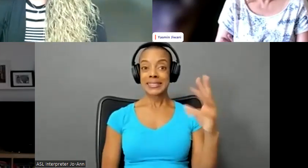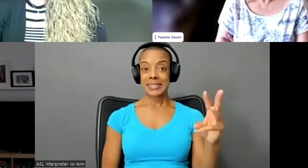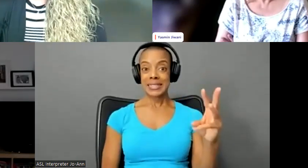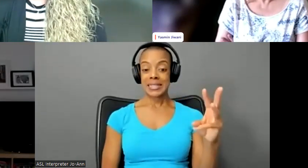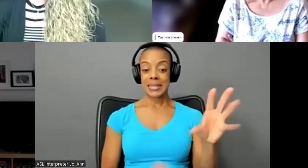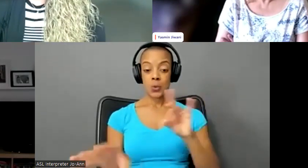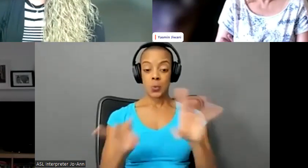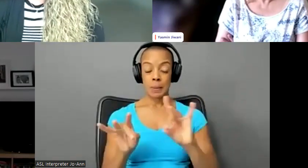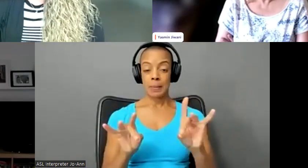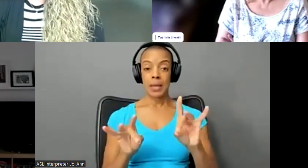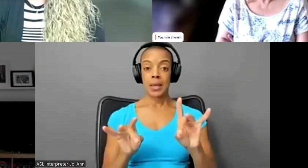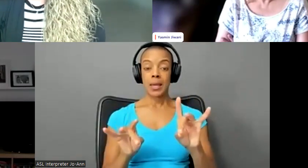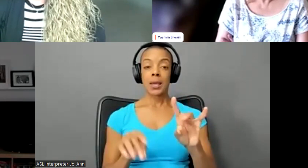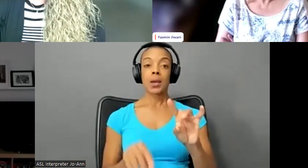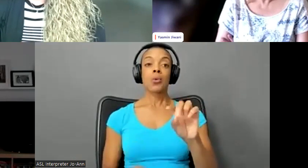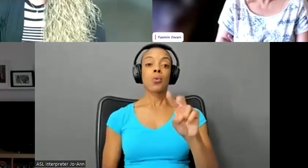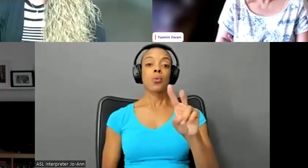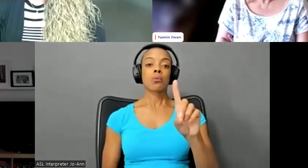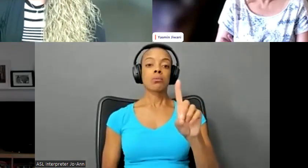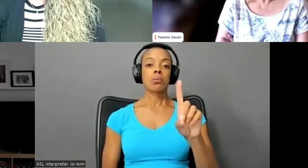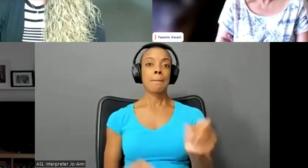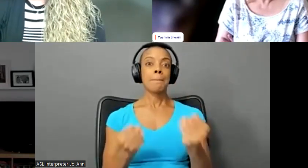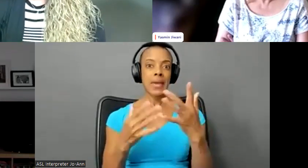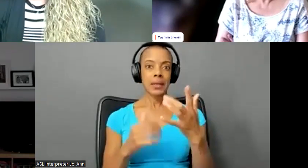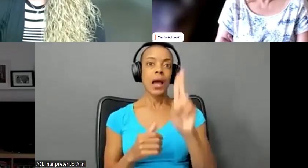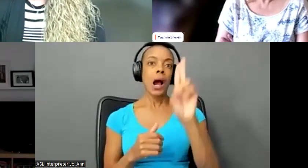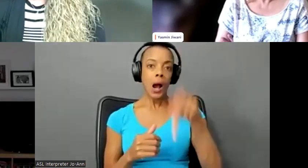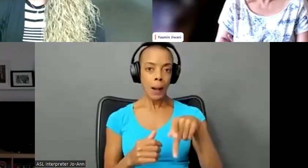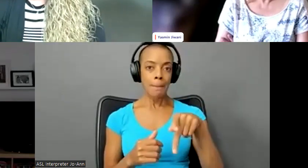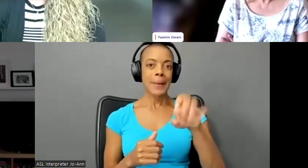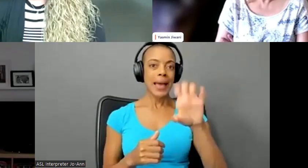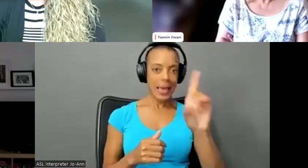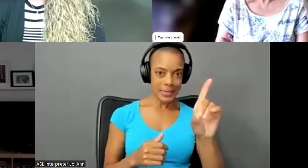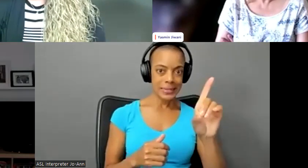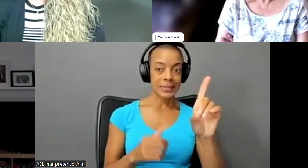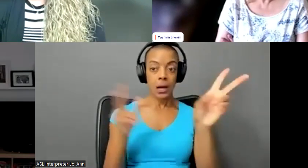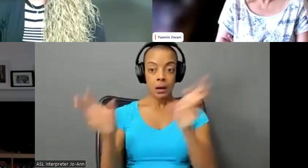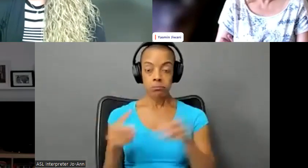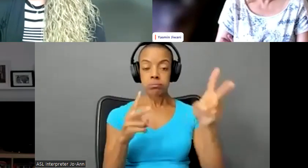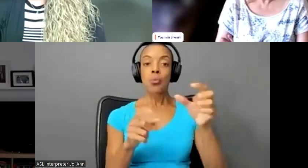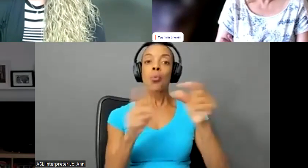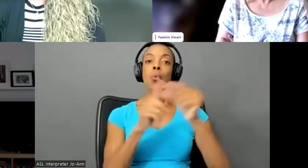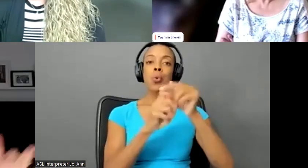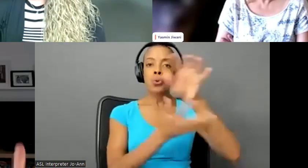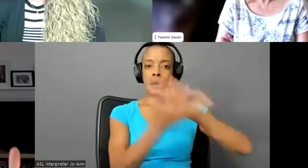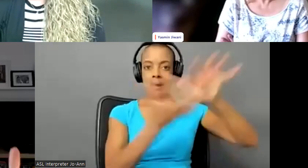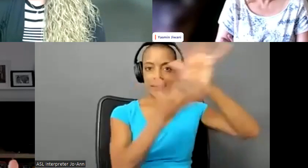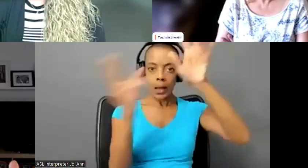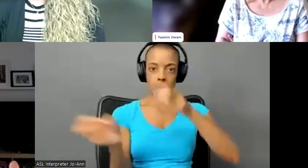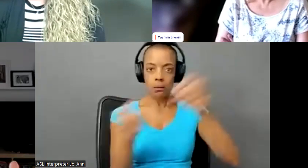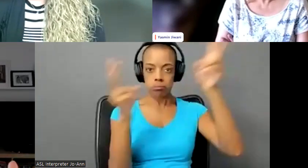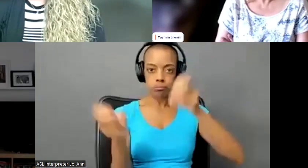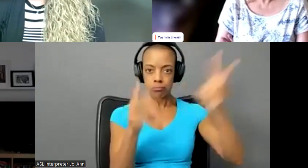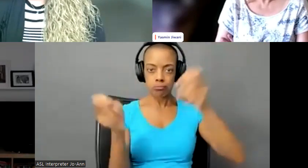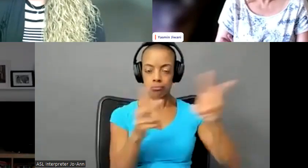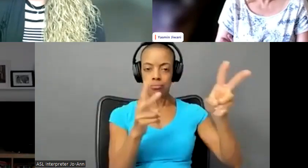those op-eds and we put them into a word cloud, and we compared the issues that came